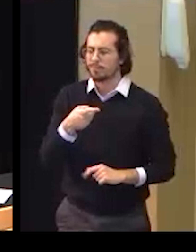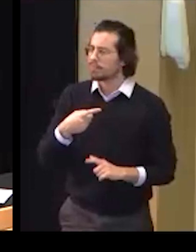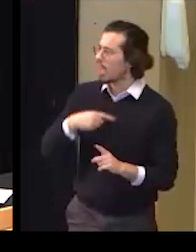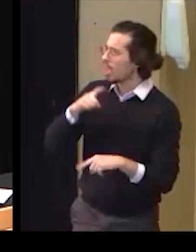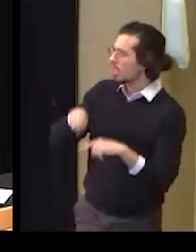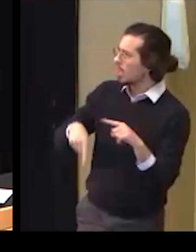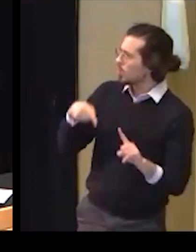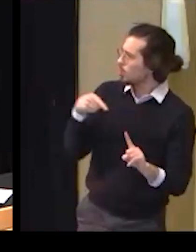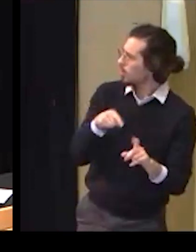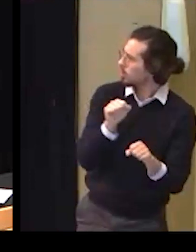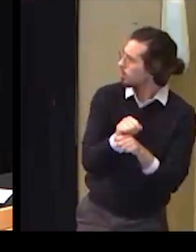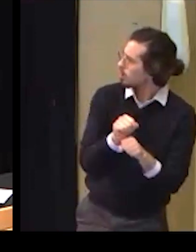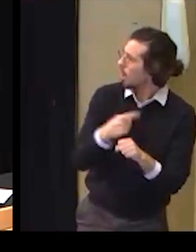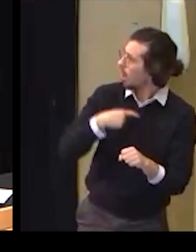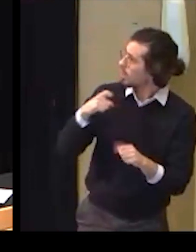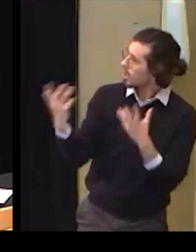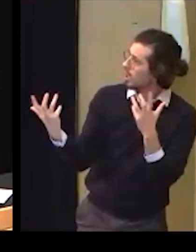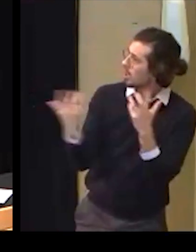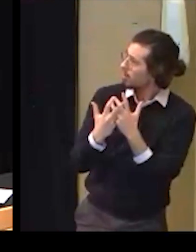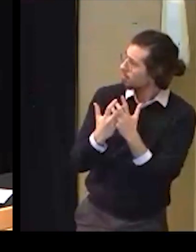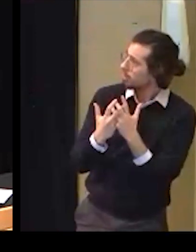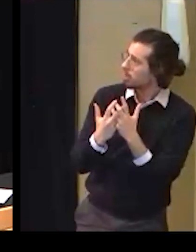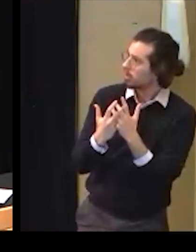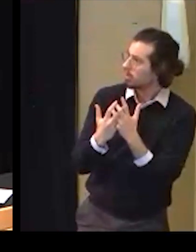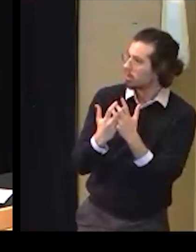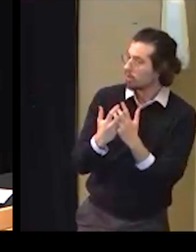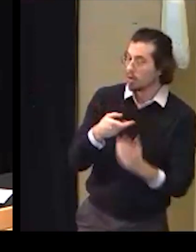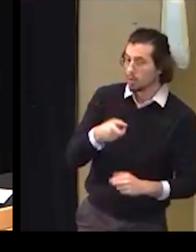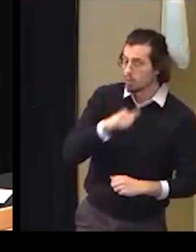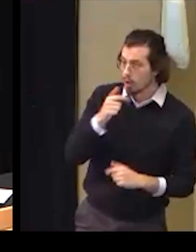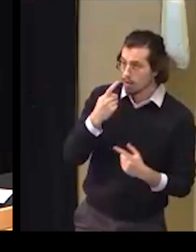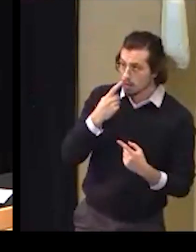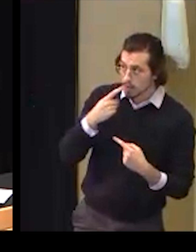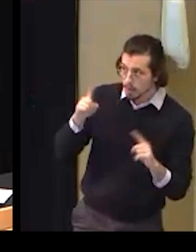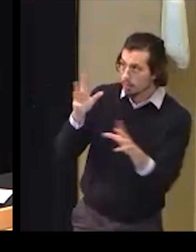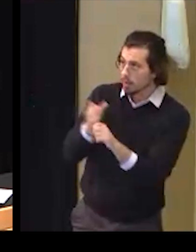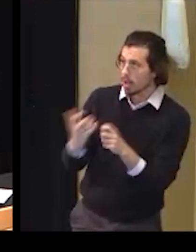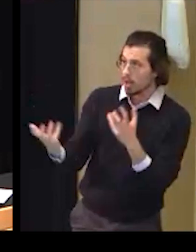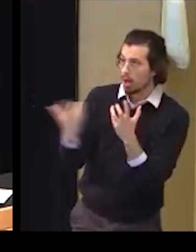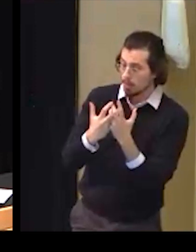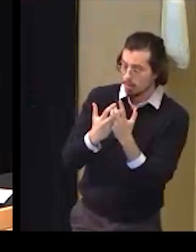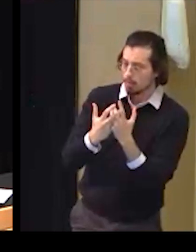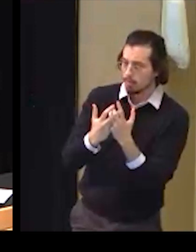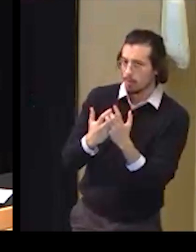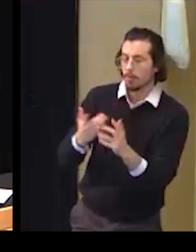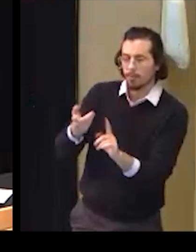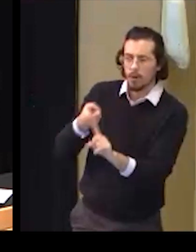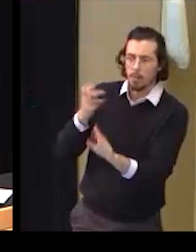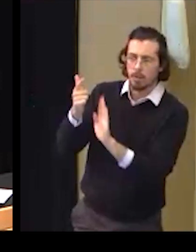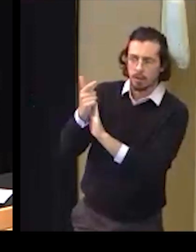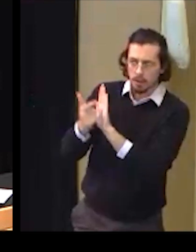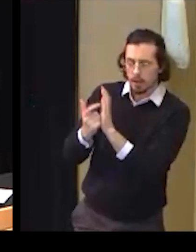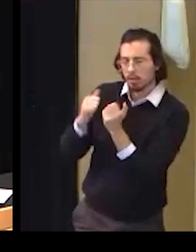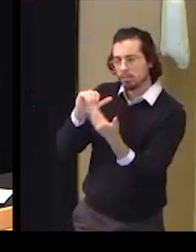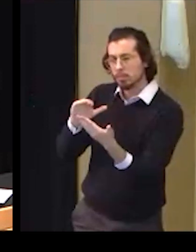do the work here, need accommodation, and you're not successful in getting that accommodation legally